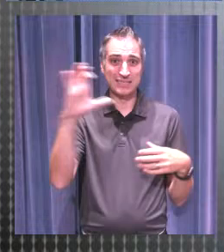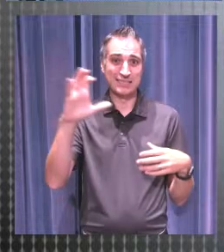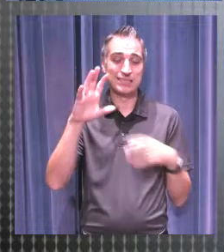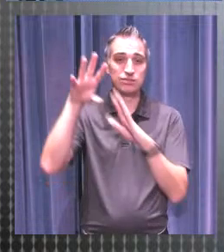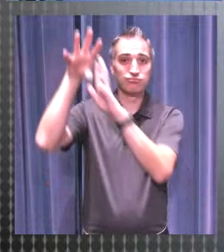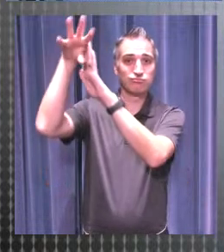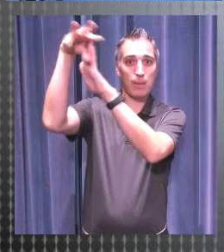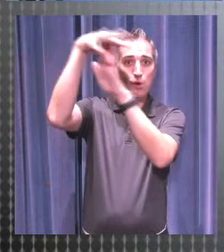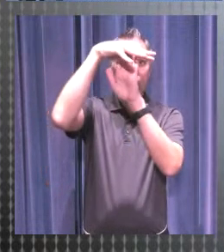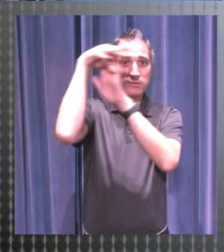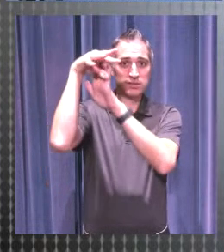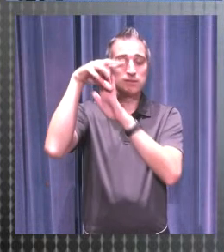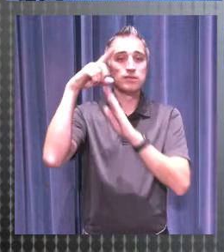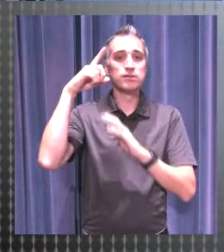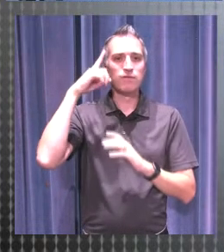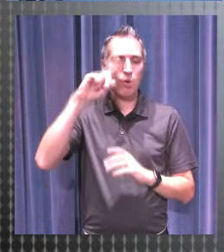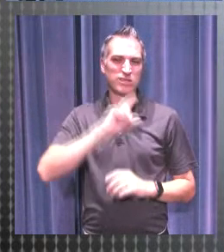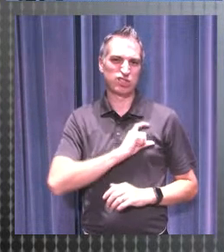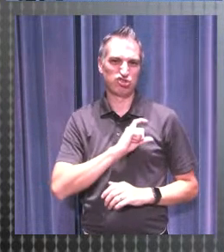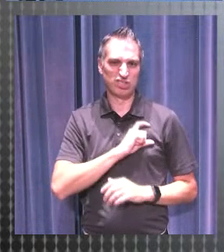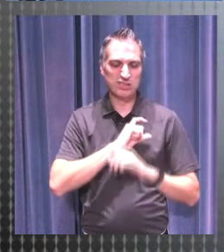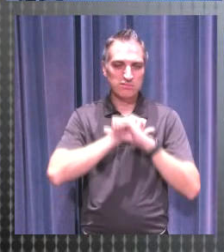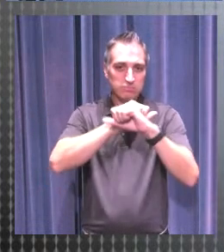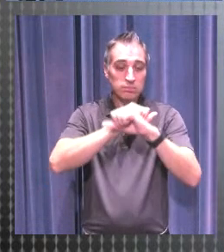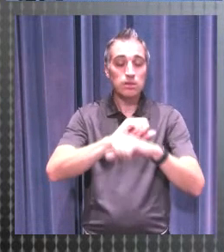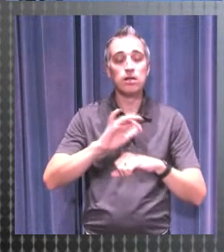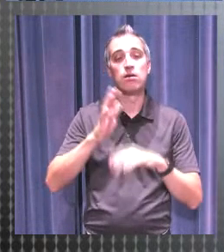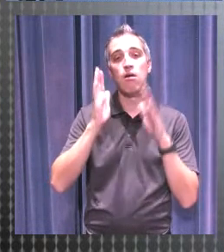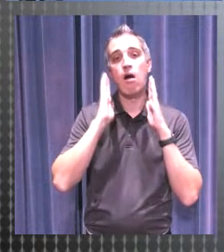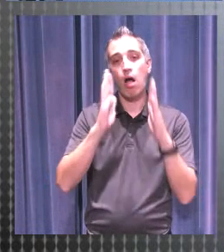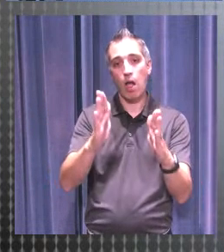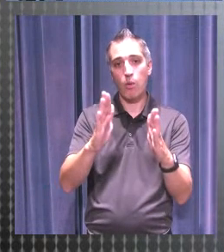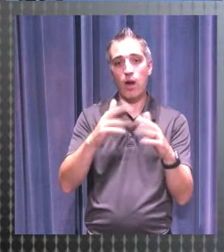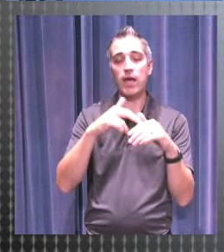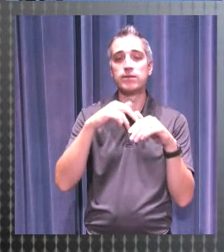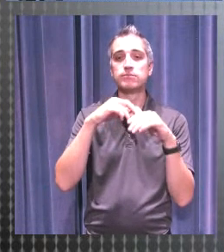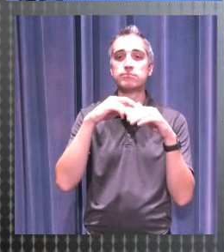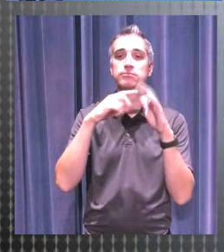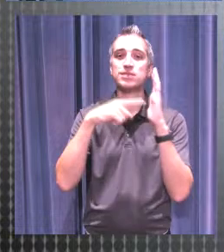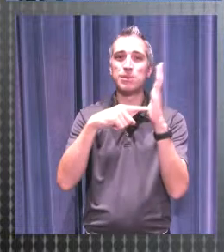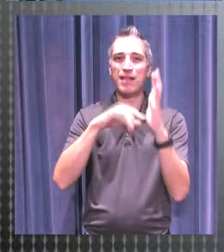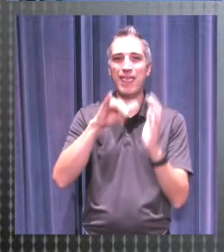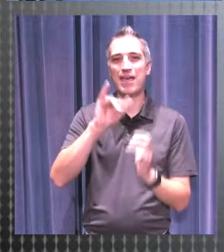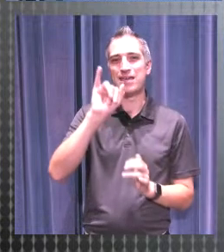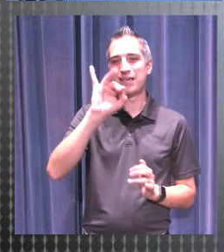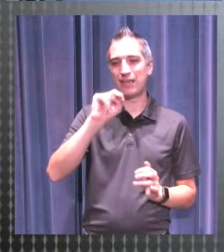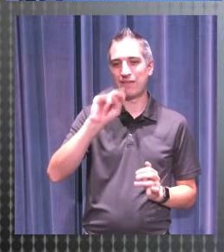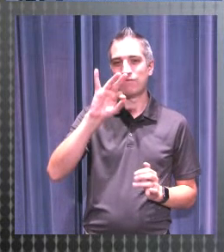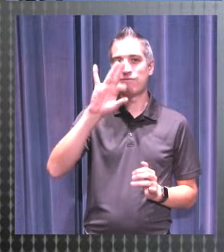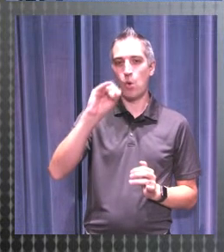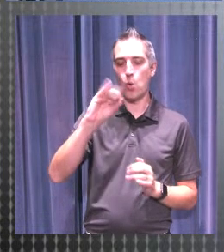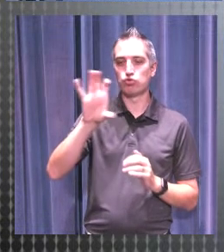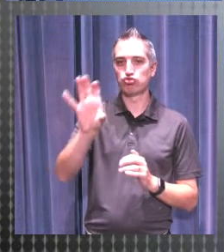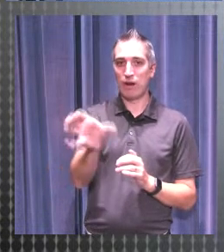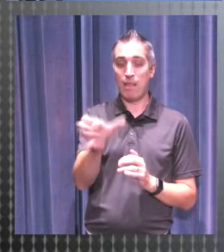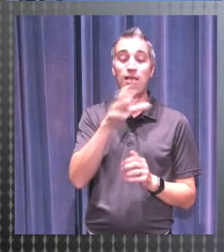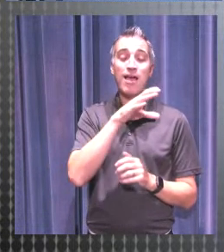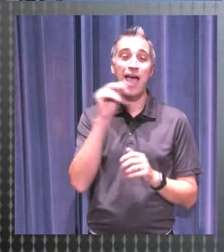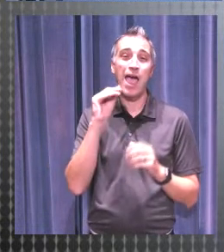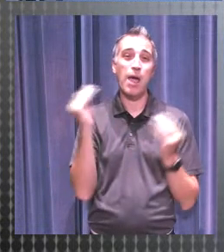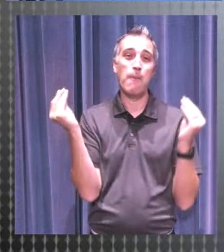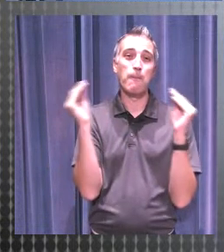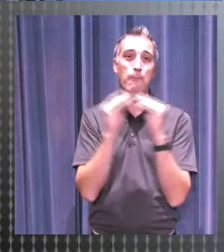It's a considerable addition to that. Will be the hallway display, the info channel that we have out there, and additional external emergency